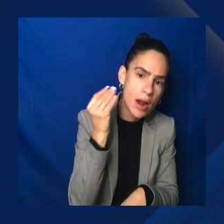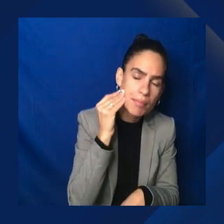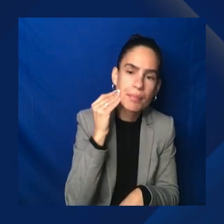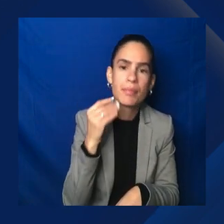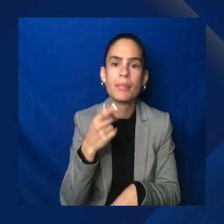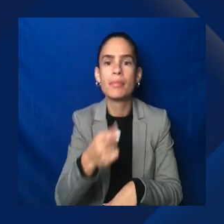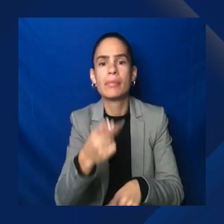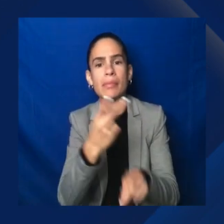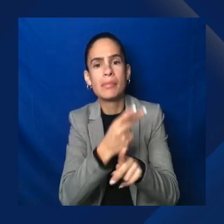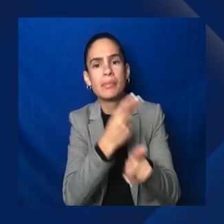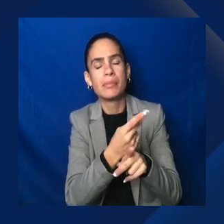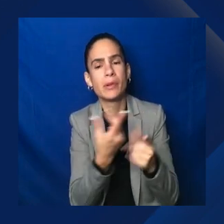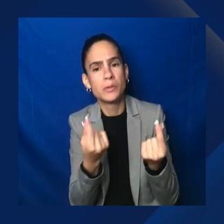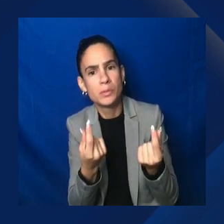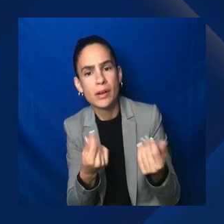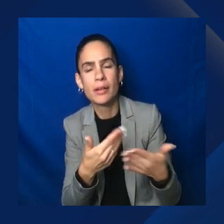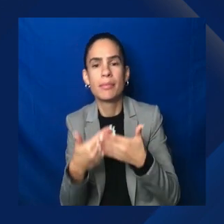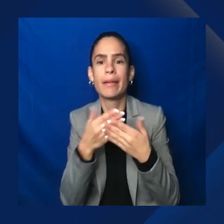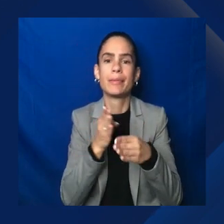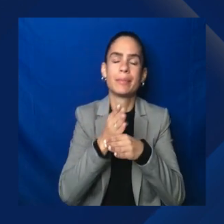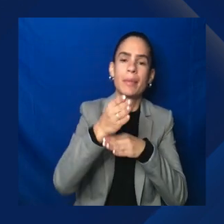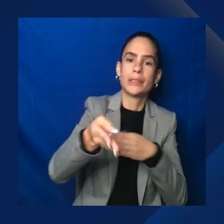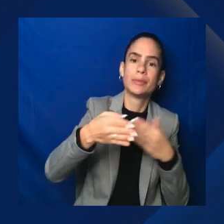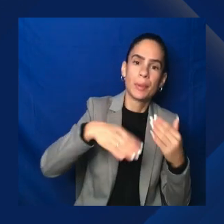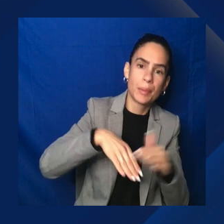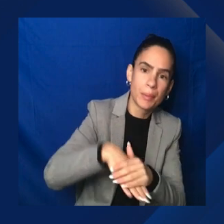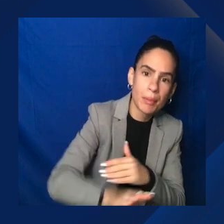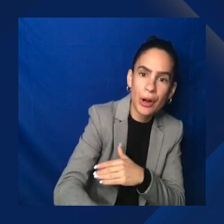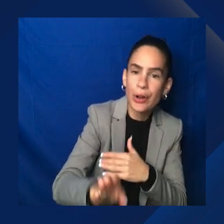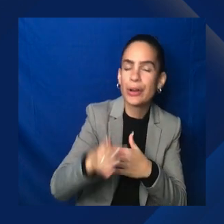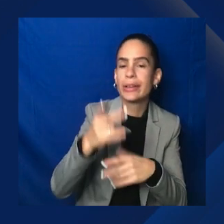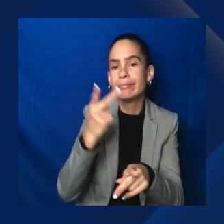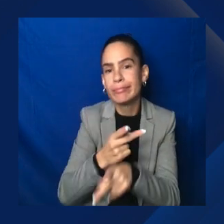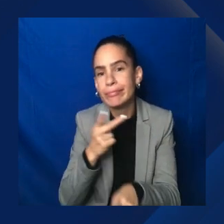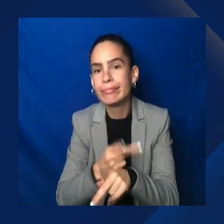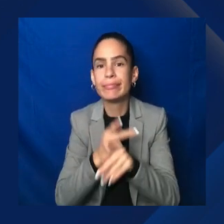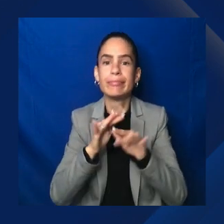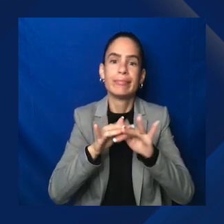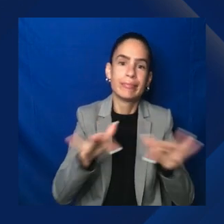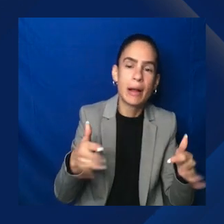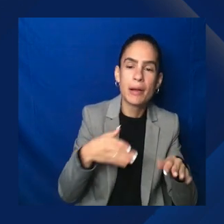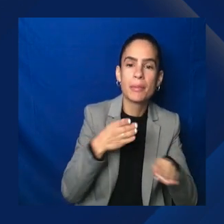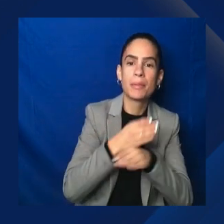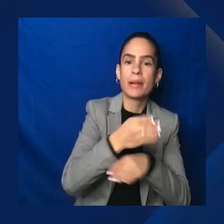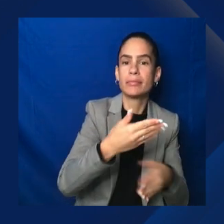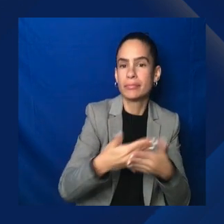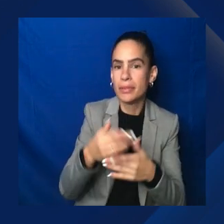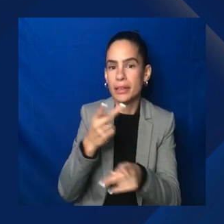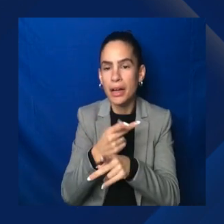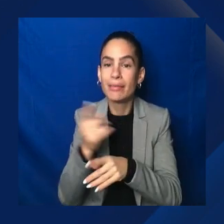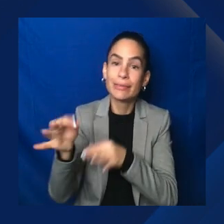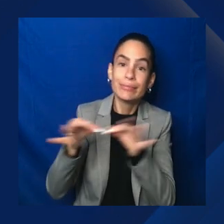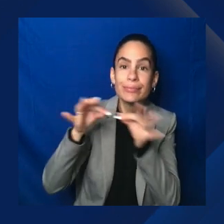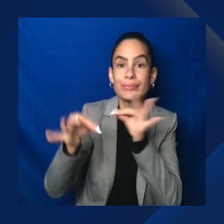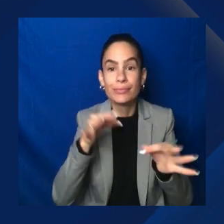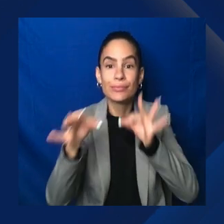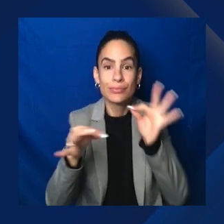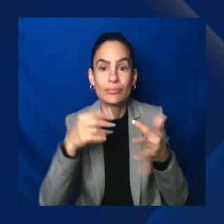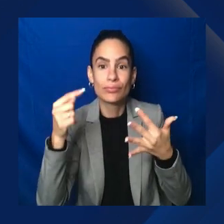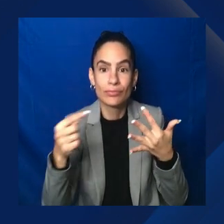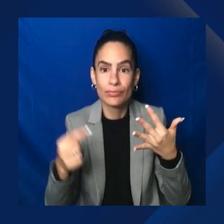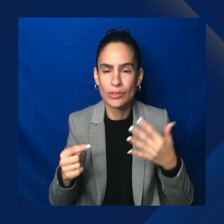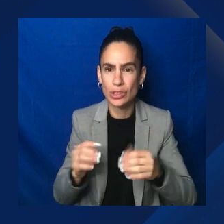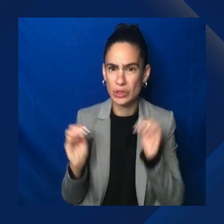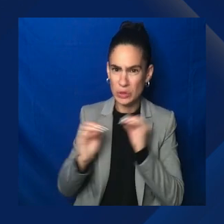prenatal care and mental health. And there's really nothing in our area that supports that. Also, having a